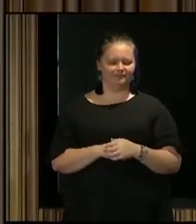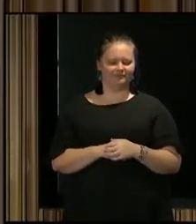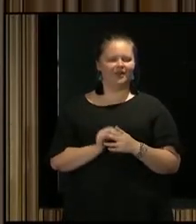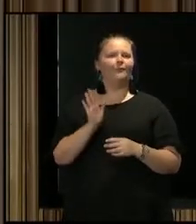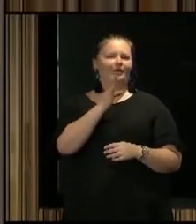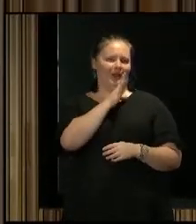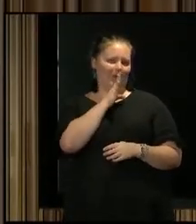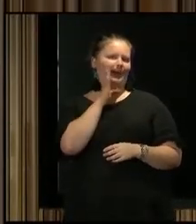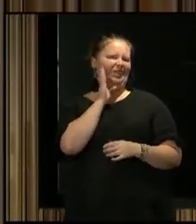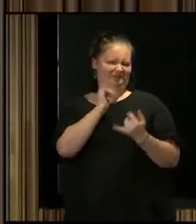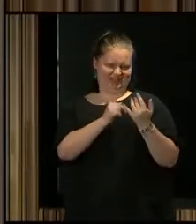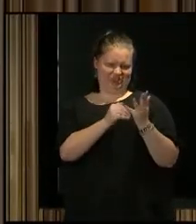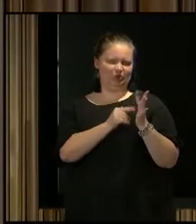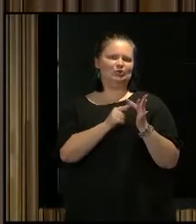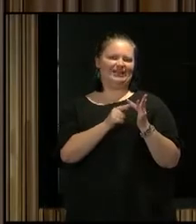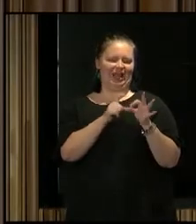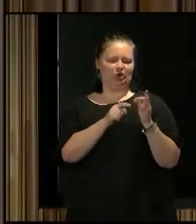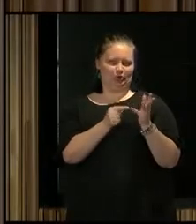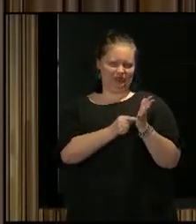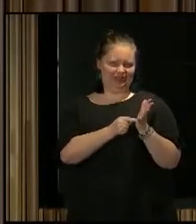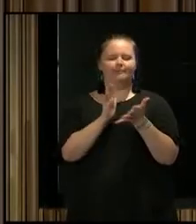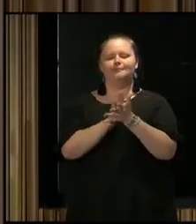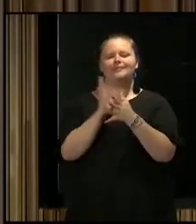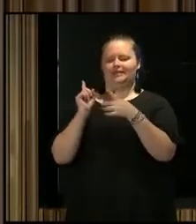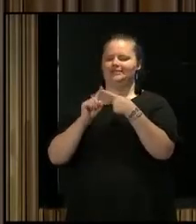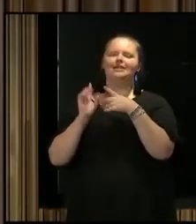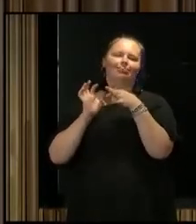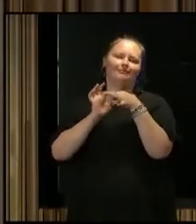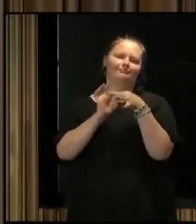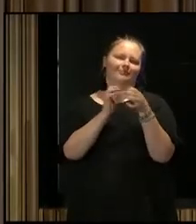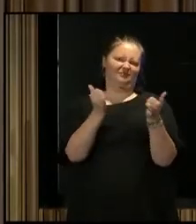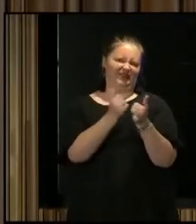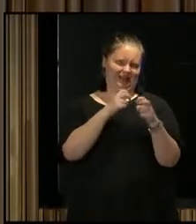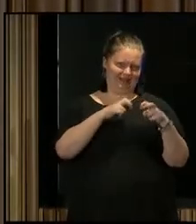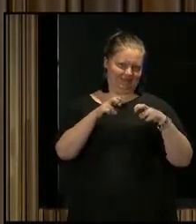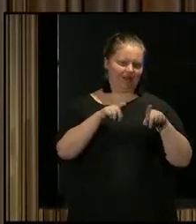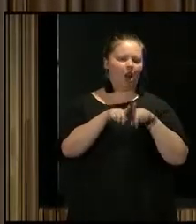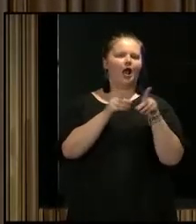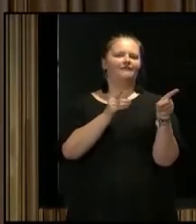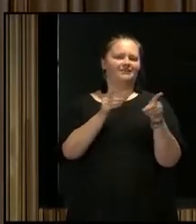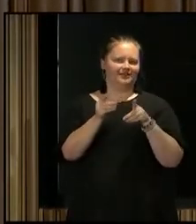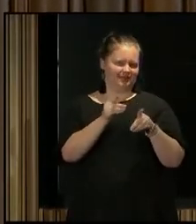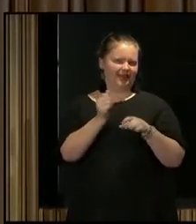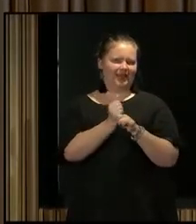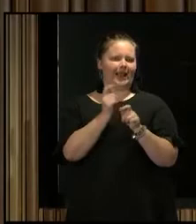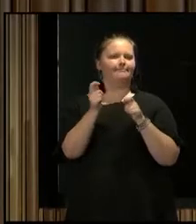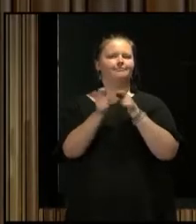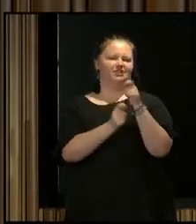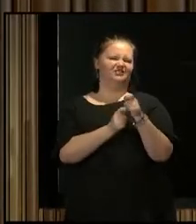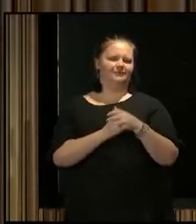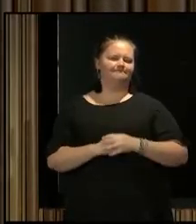miss Suzi at QUT, but we're very glad she stayed very connected through a number of activities, particularly facilitating game changers in such a fabulous